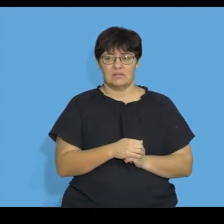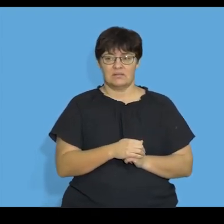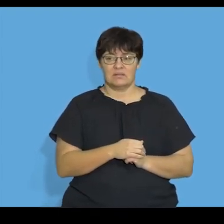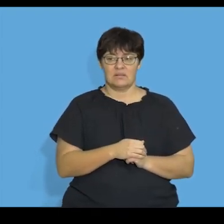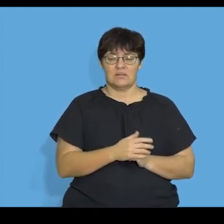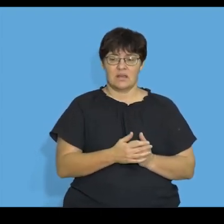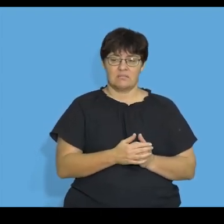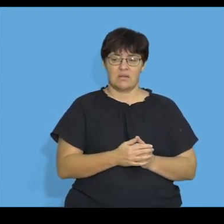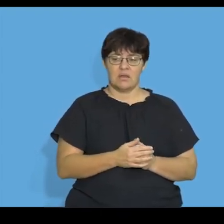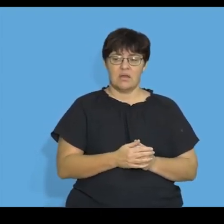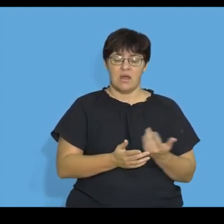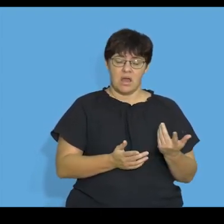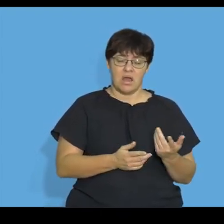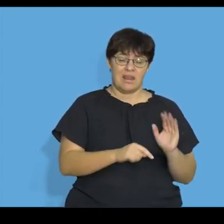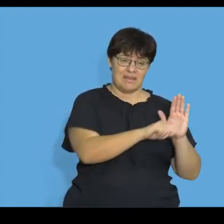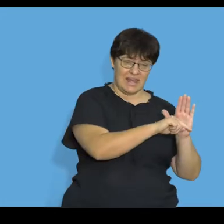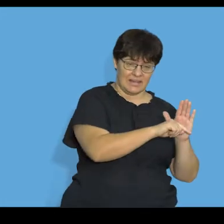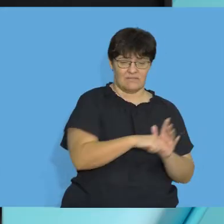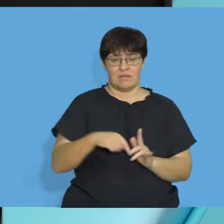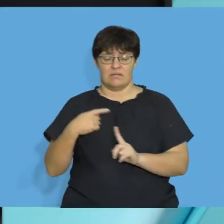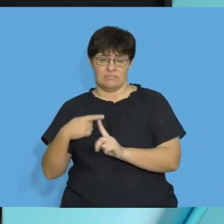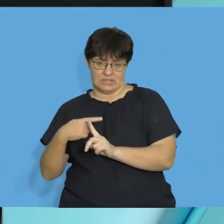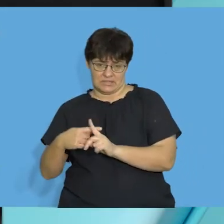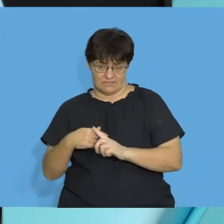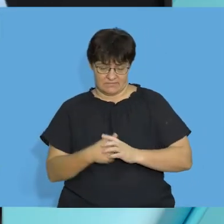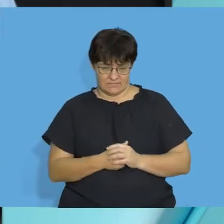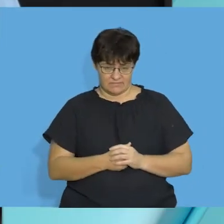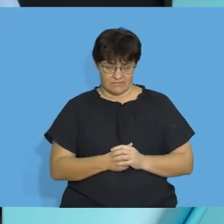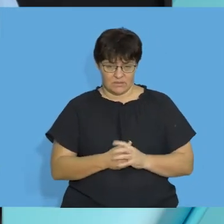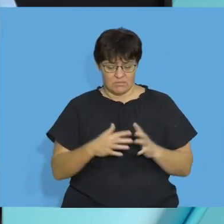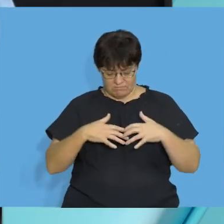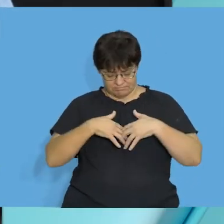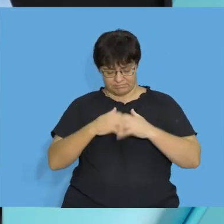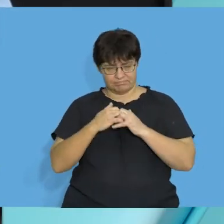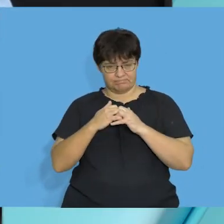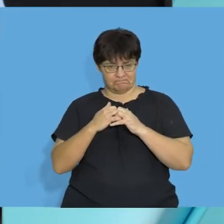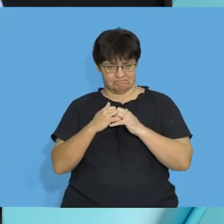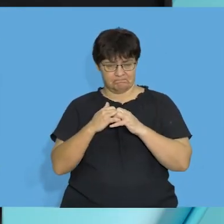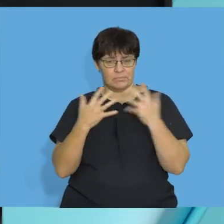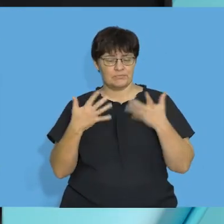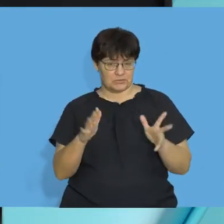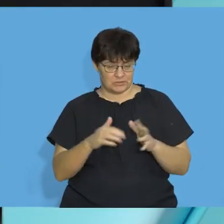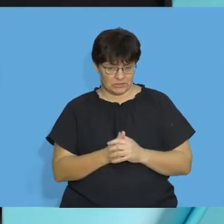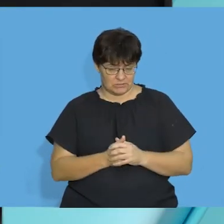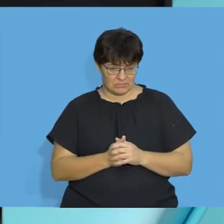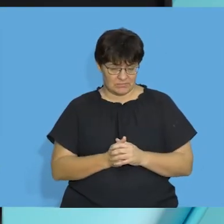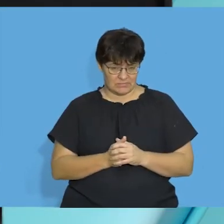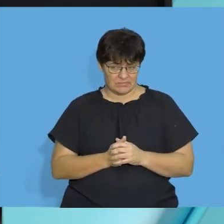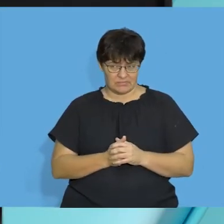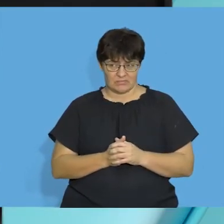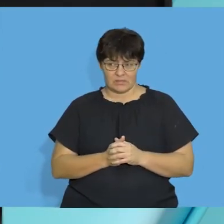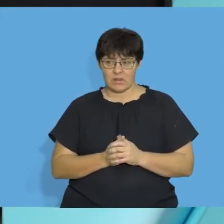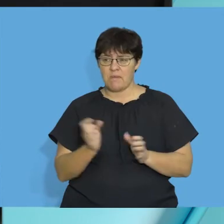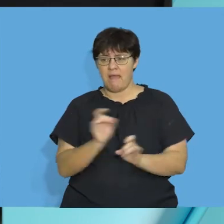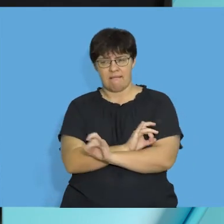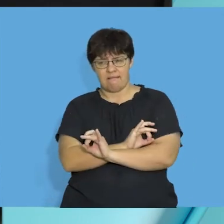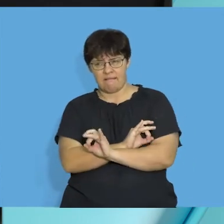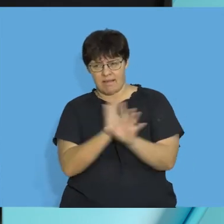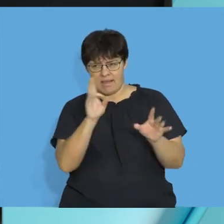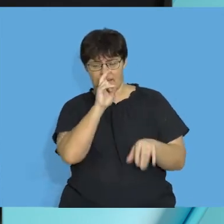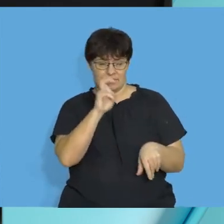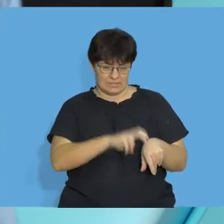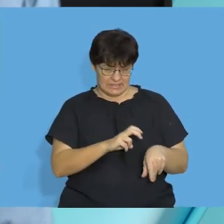the negative end. Now, that's how we've set up the circuit. Now, I want us to be very clear about what we're going to